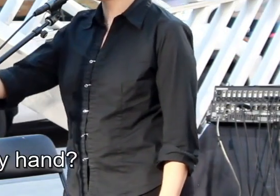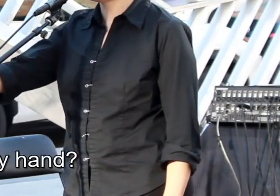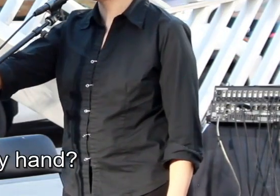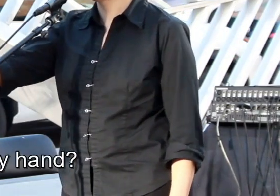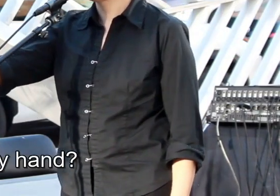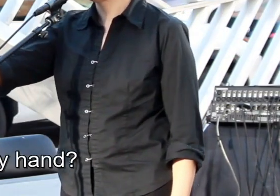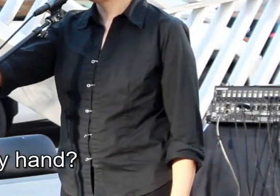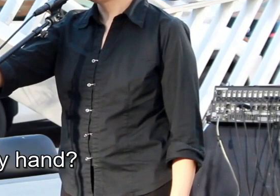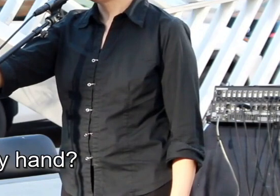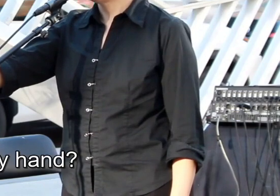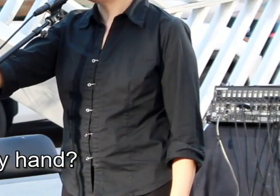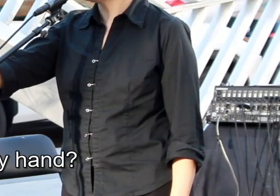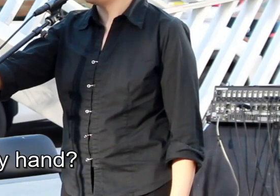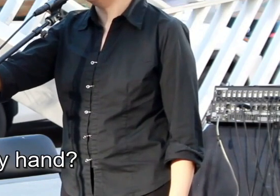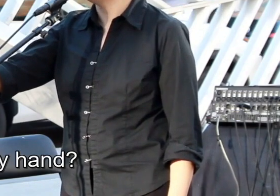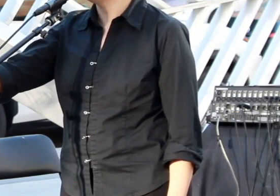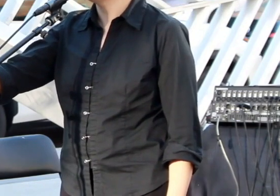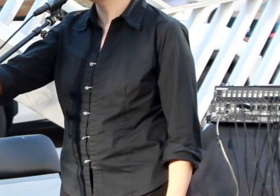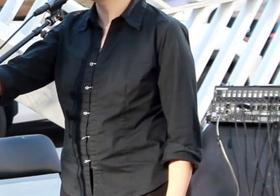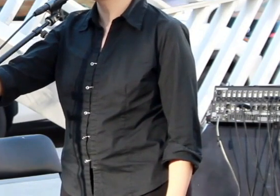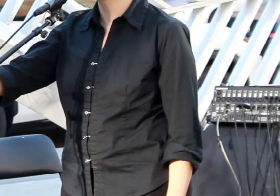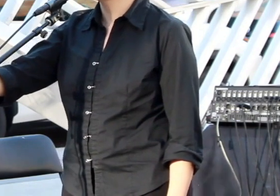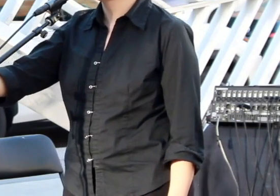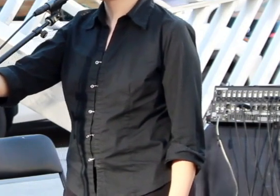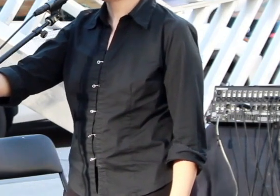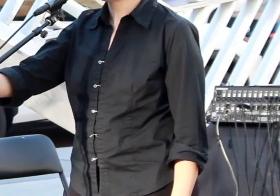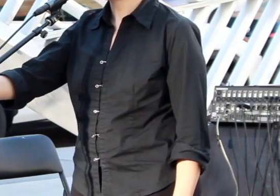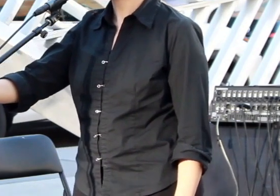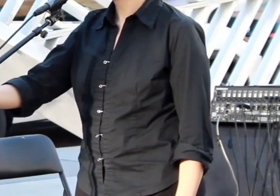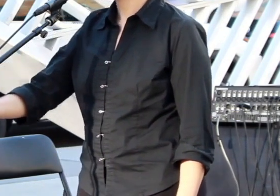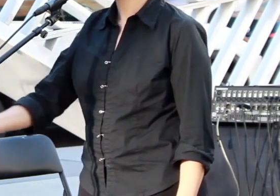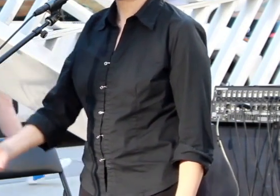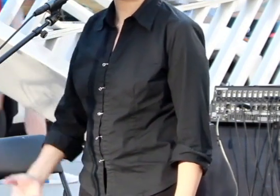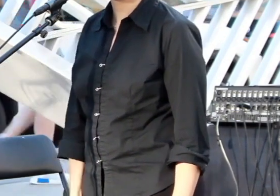who would take my hand?